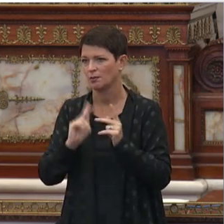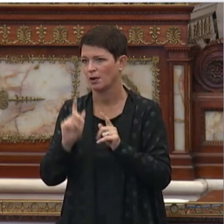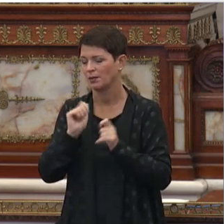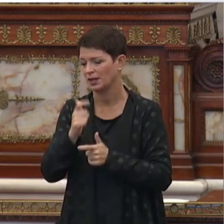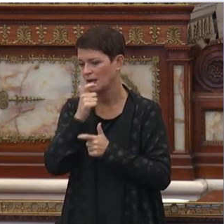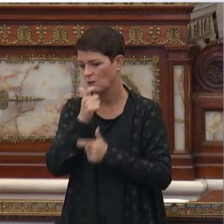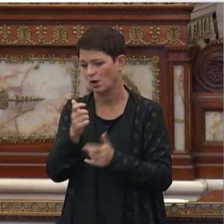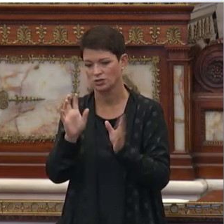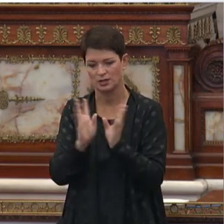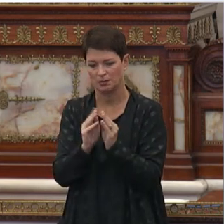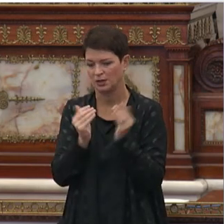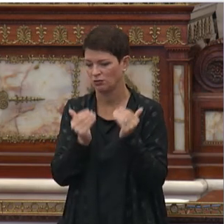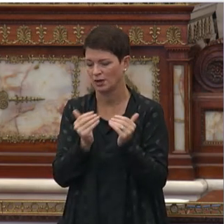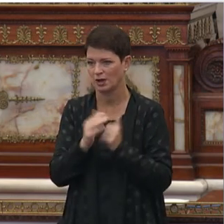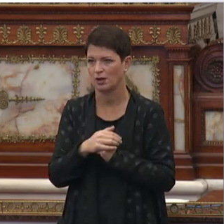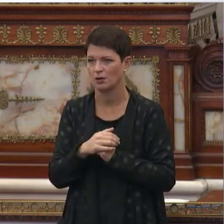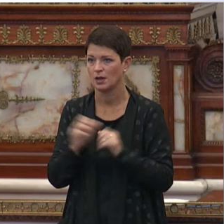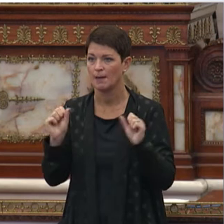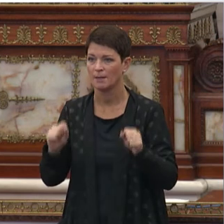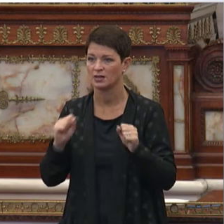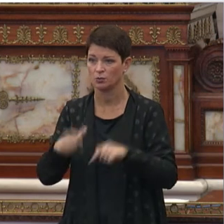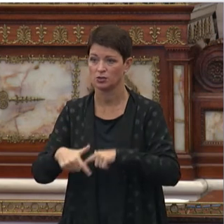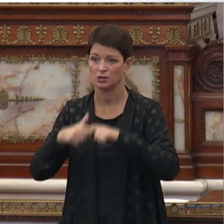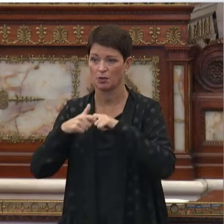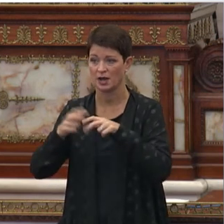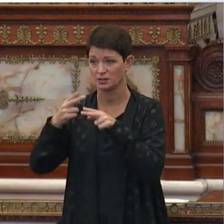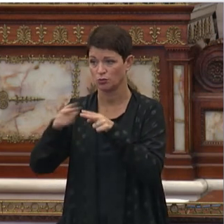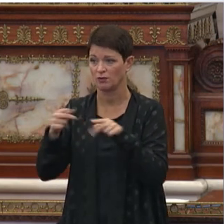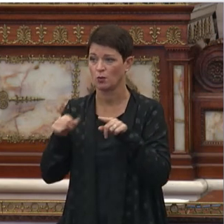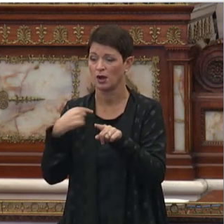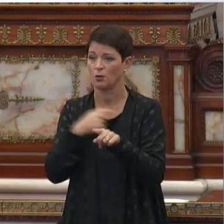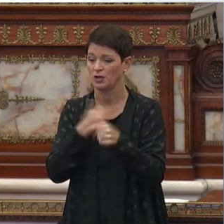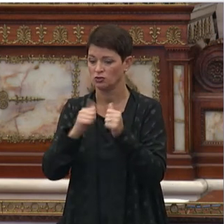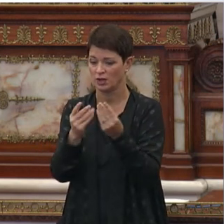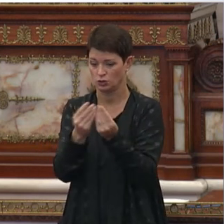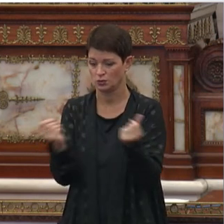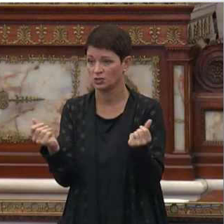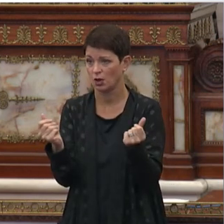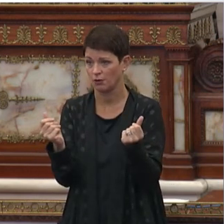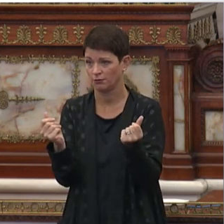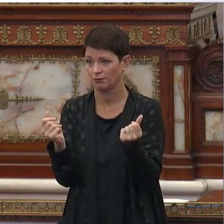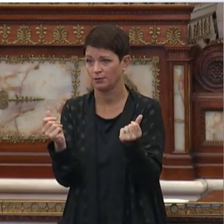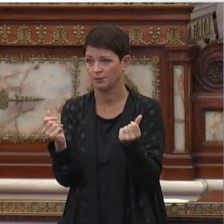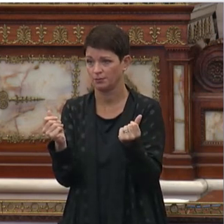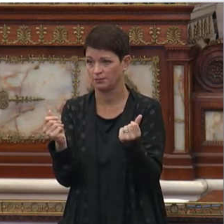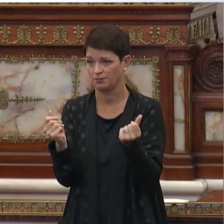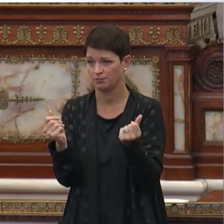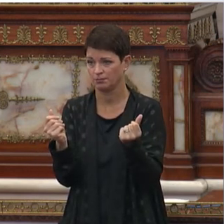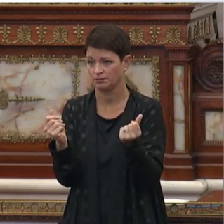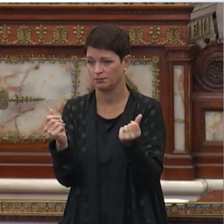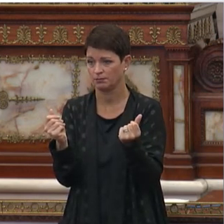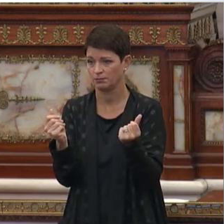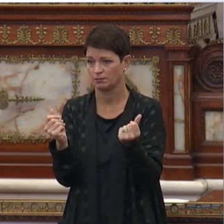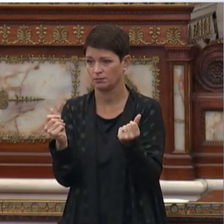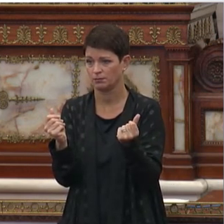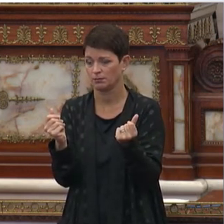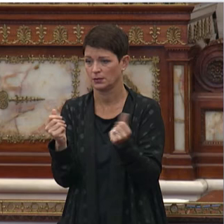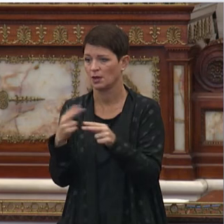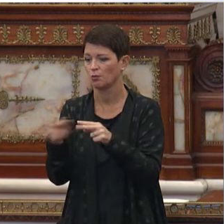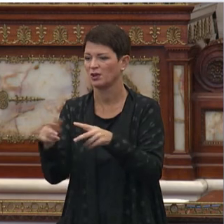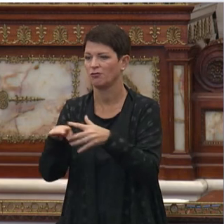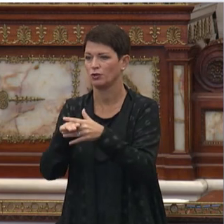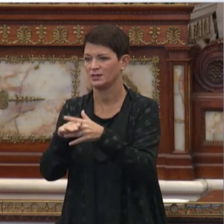the meeting. Is it possible to pause briefly while we attempt to effect the fix? Let's take a